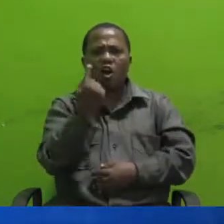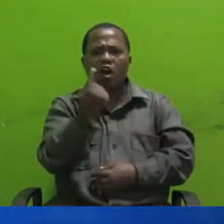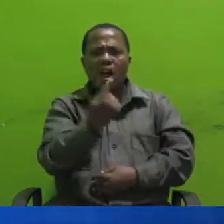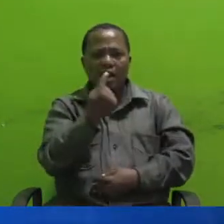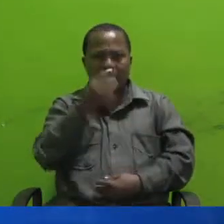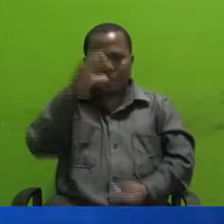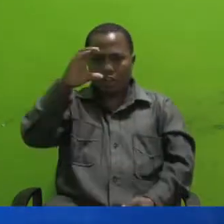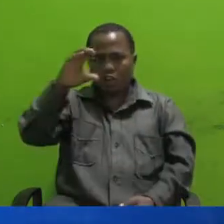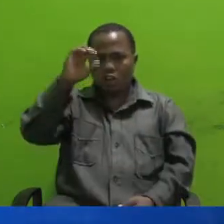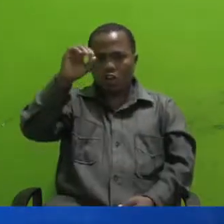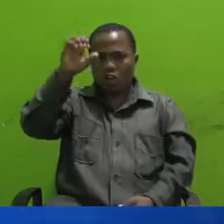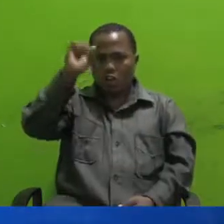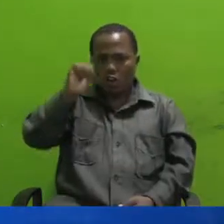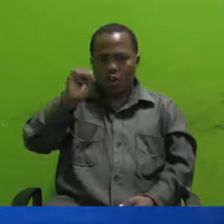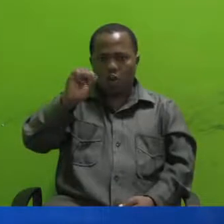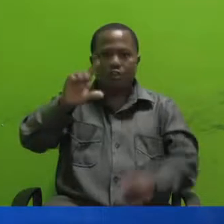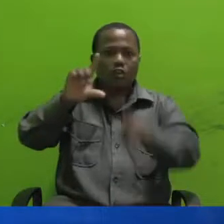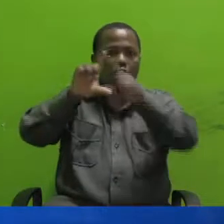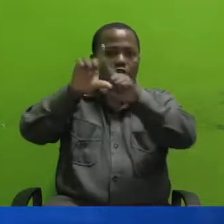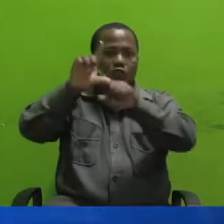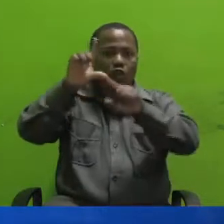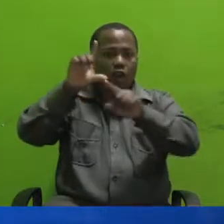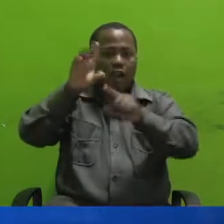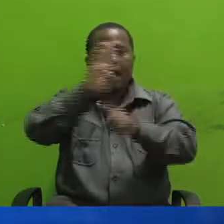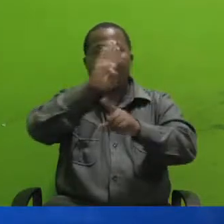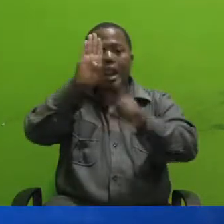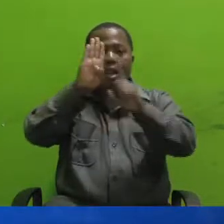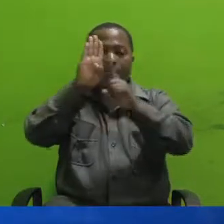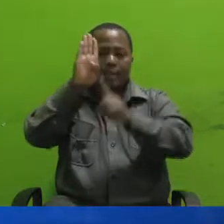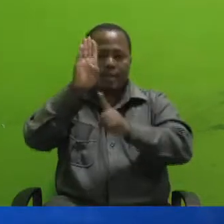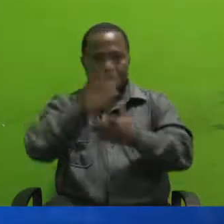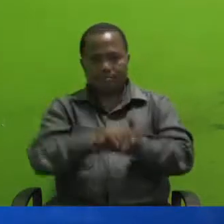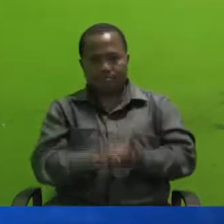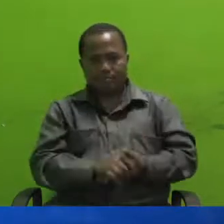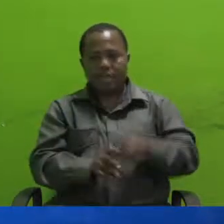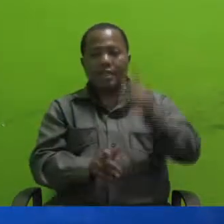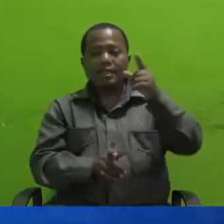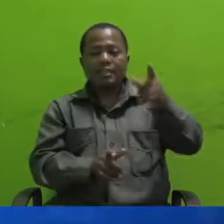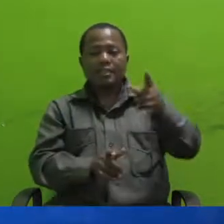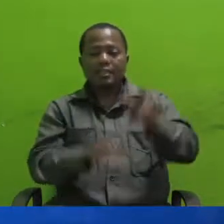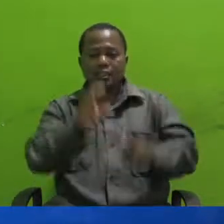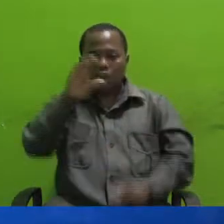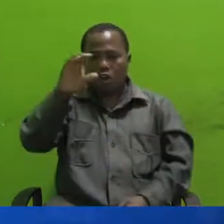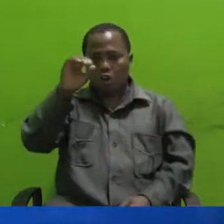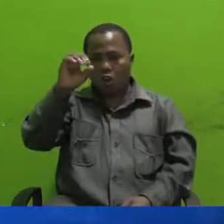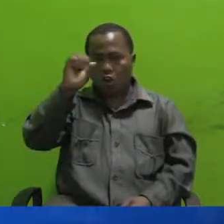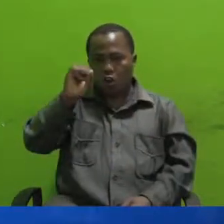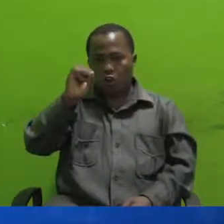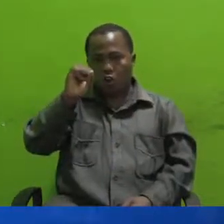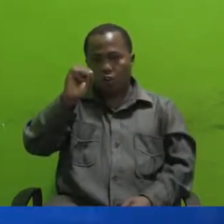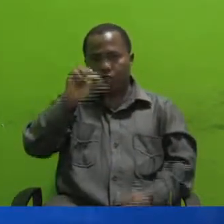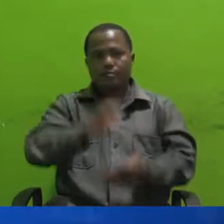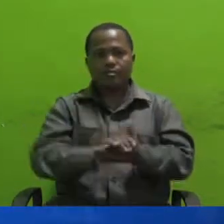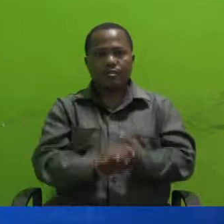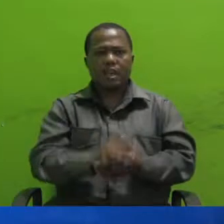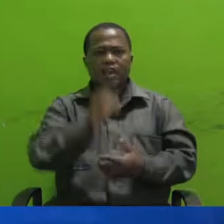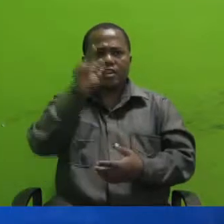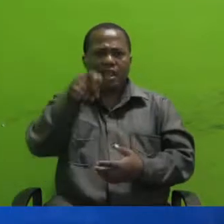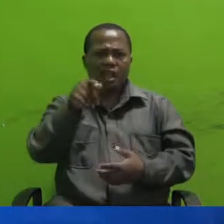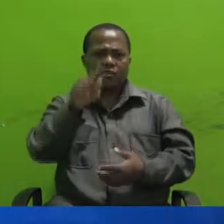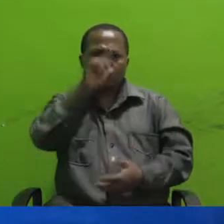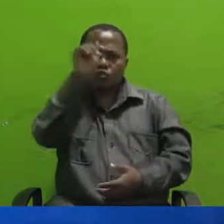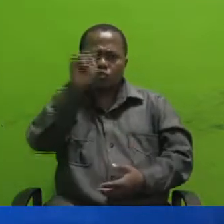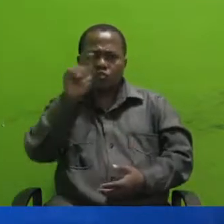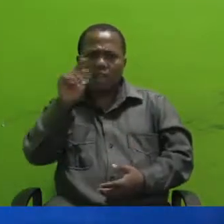only cos of angle beta, but here we have cos squared of angle beta. We have to